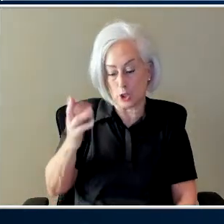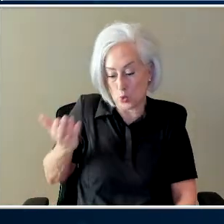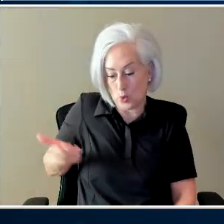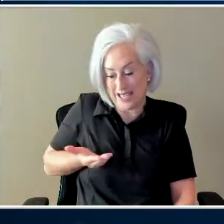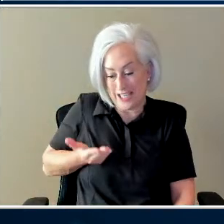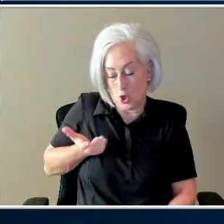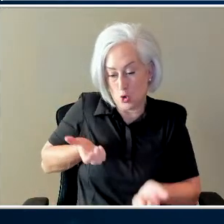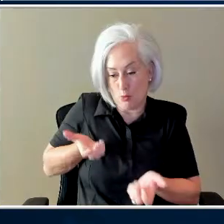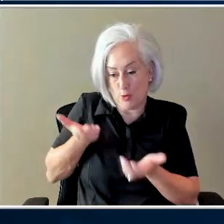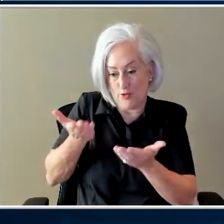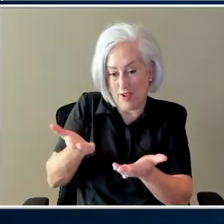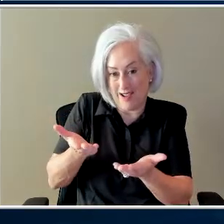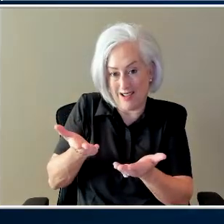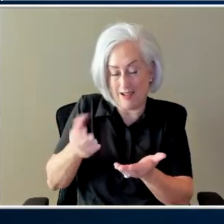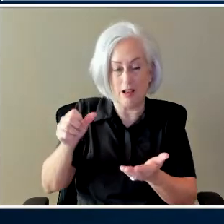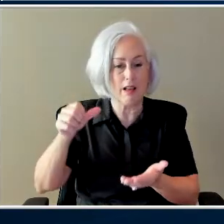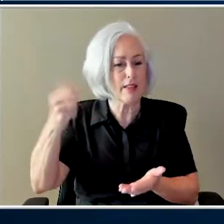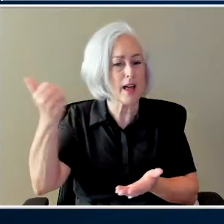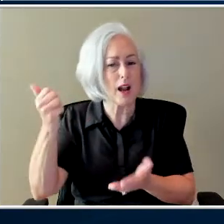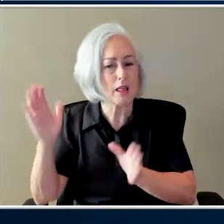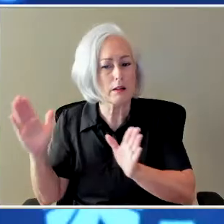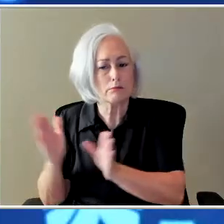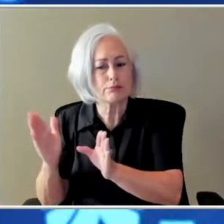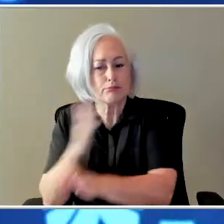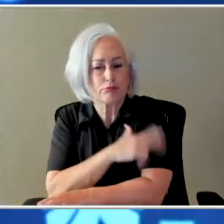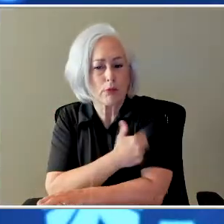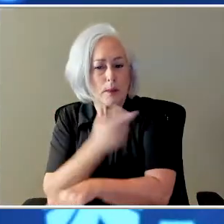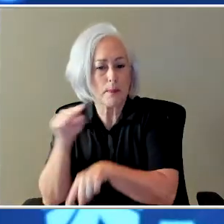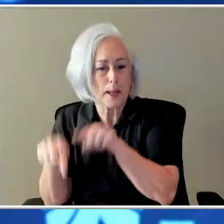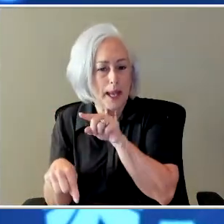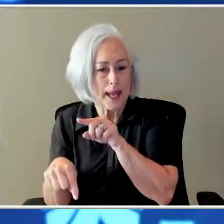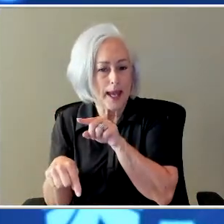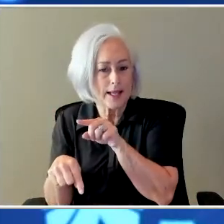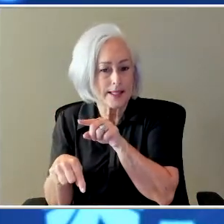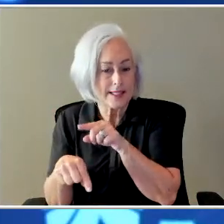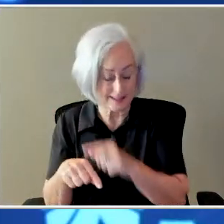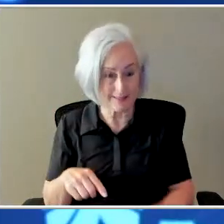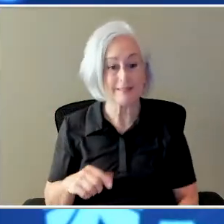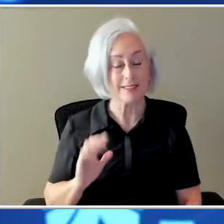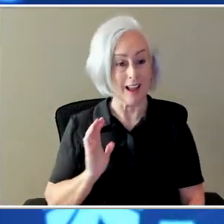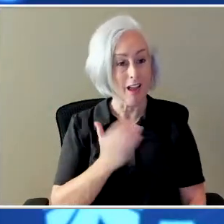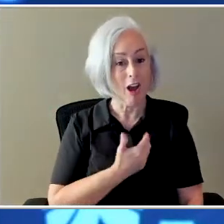just might not be able to do? I think what's so great about our ICUs